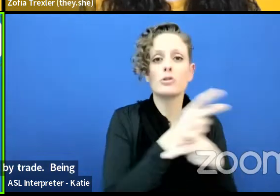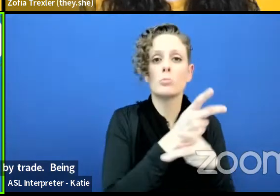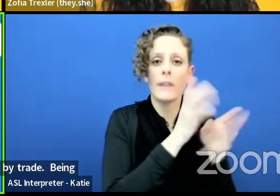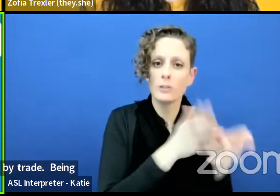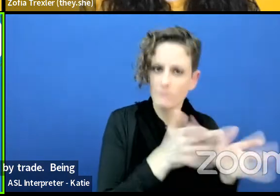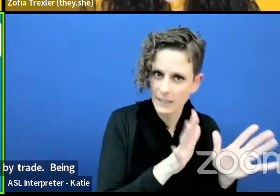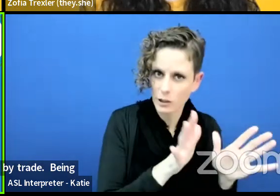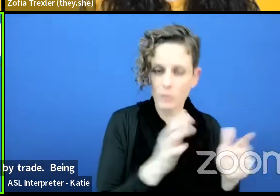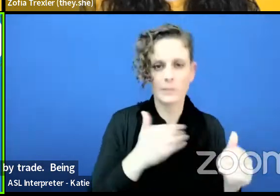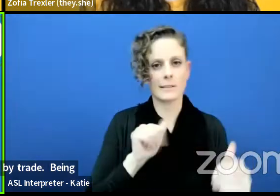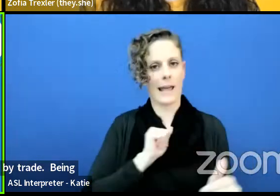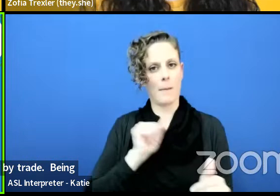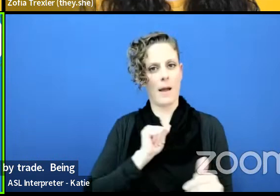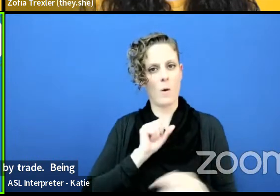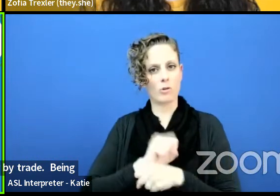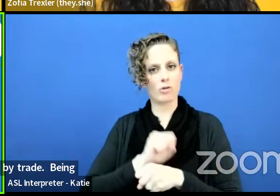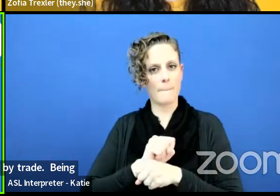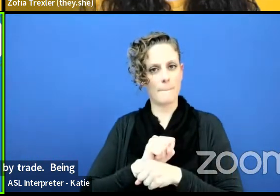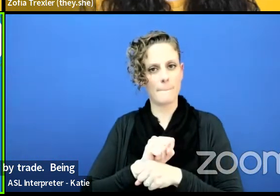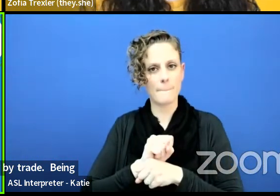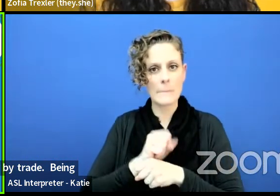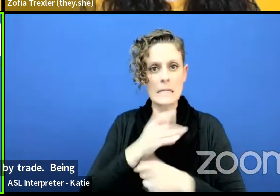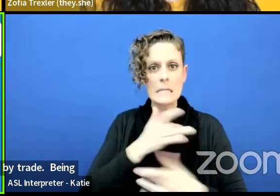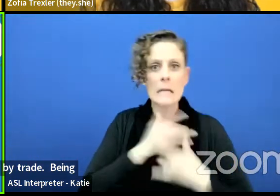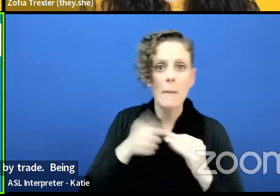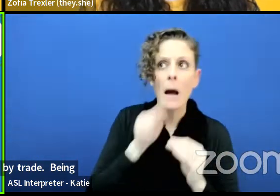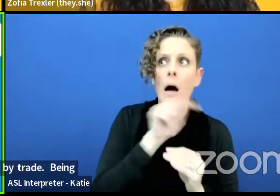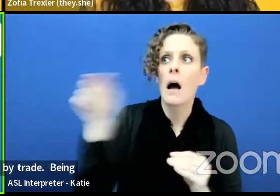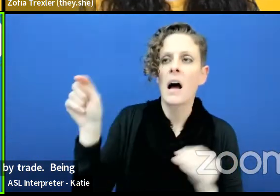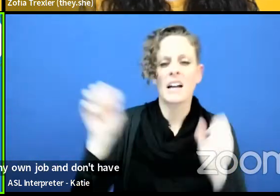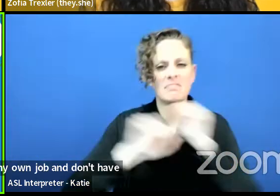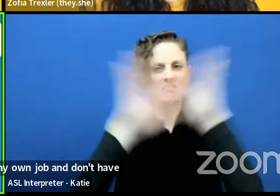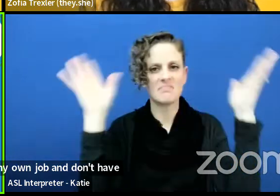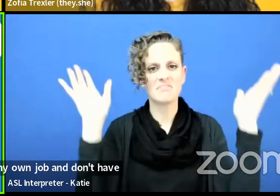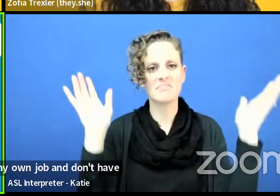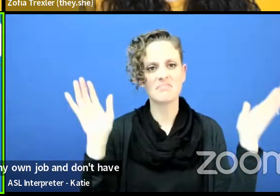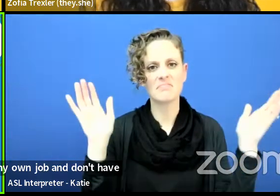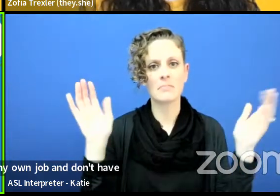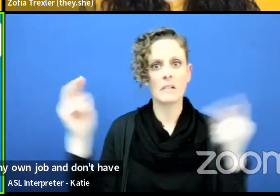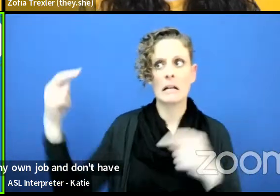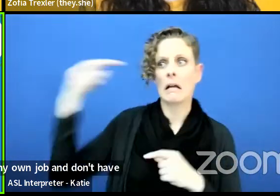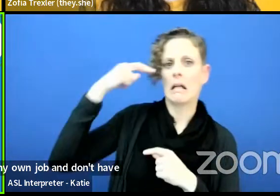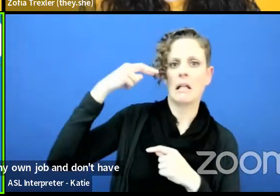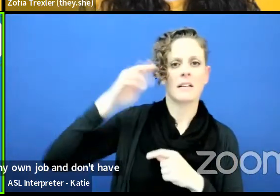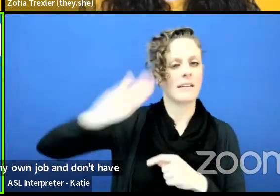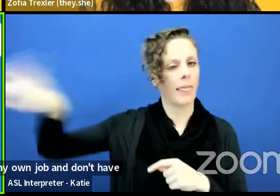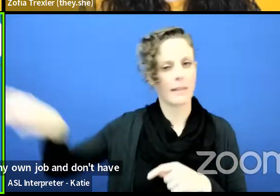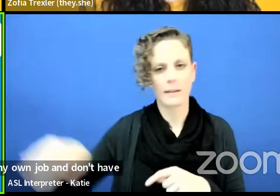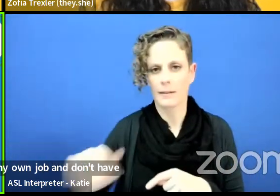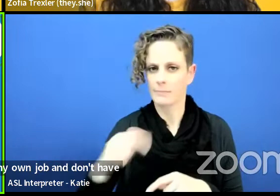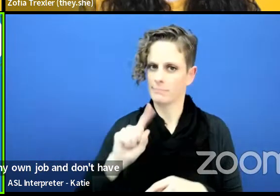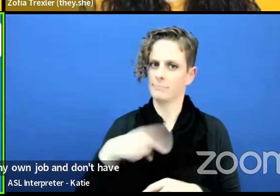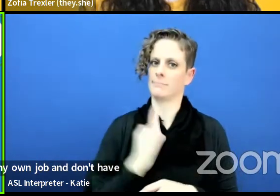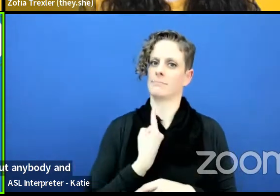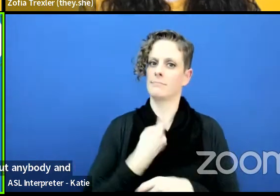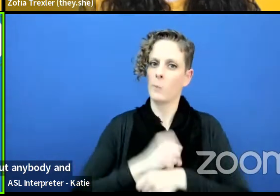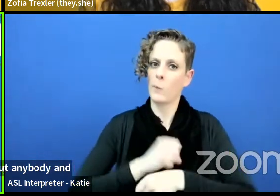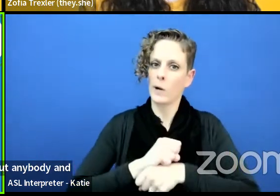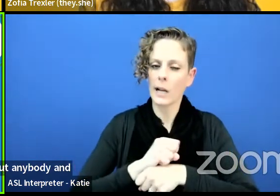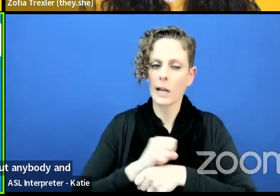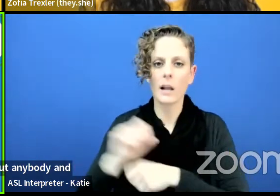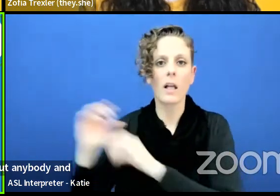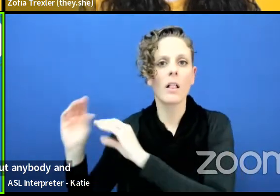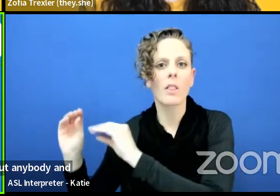having to worry about anybody. Didn't have nobody looking over his shoulder, didn't have nobody cutting and